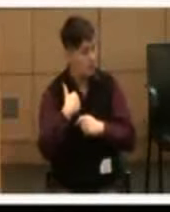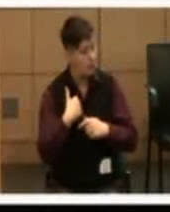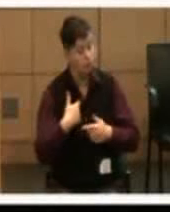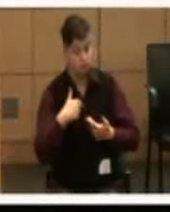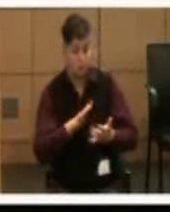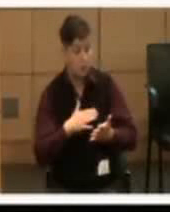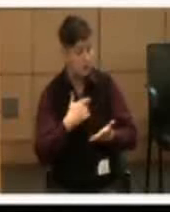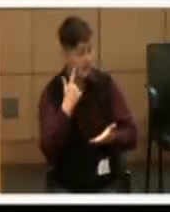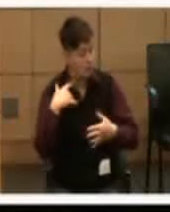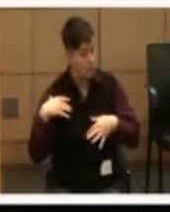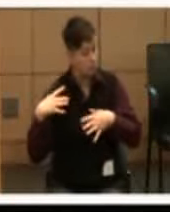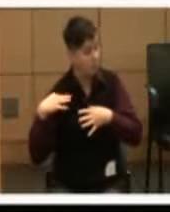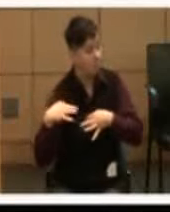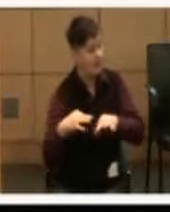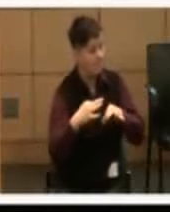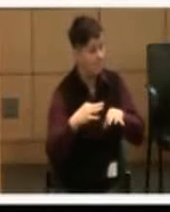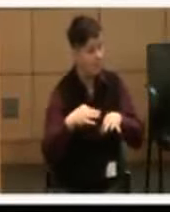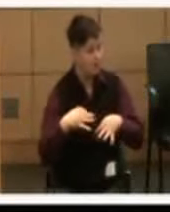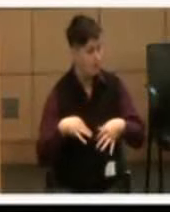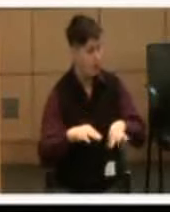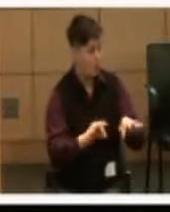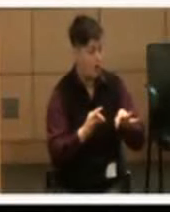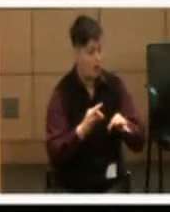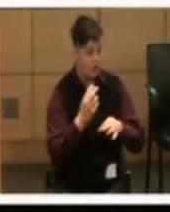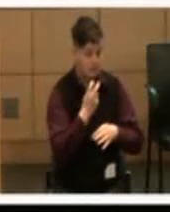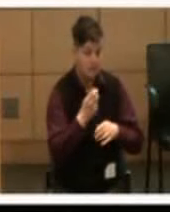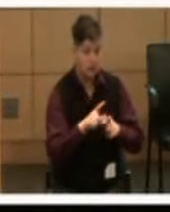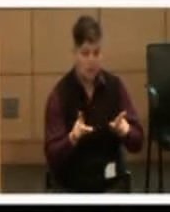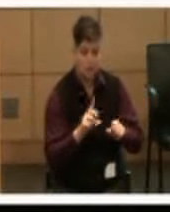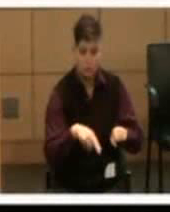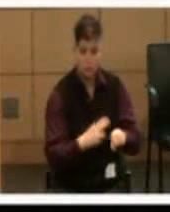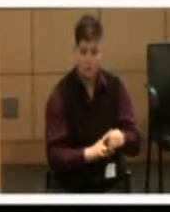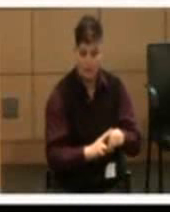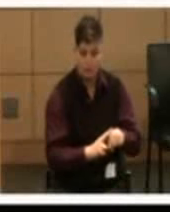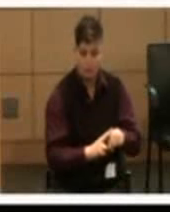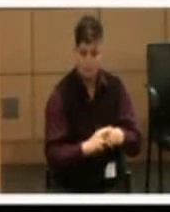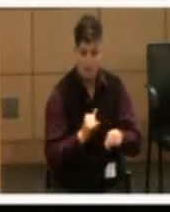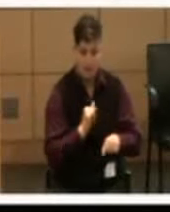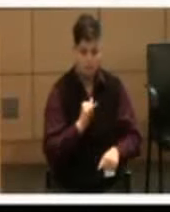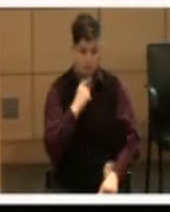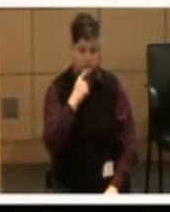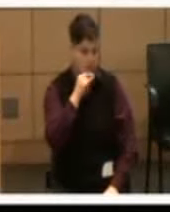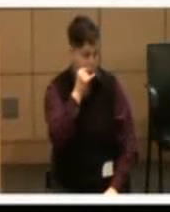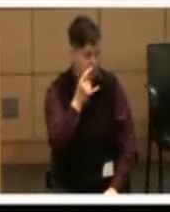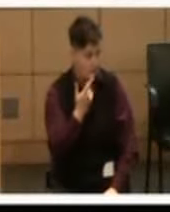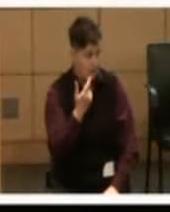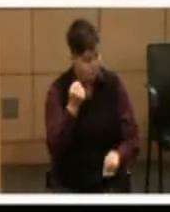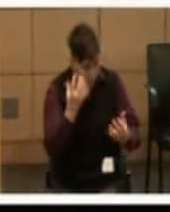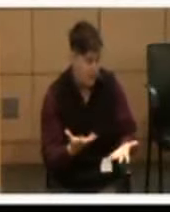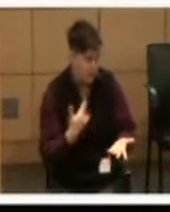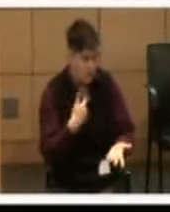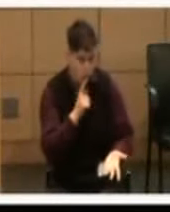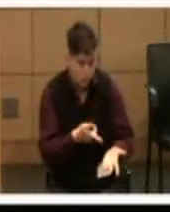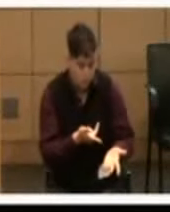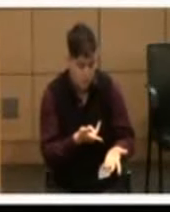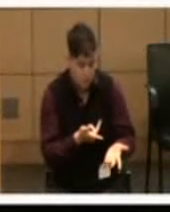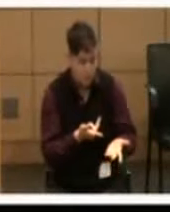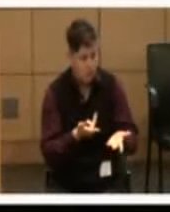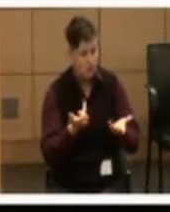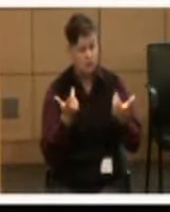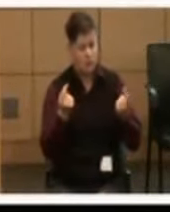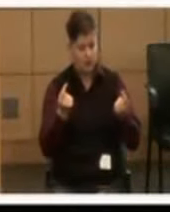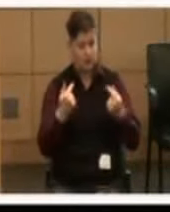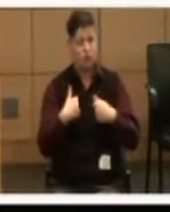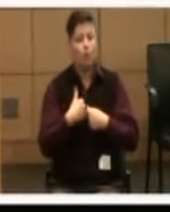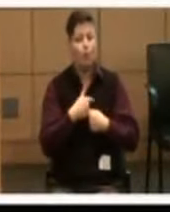normally. And for many children, that is the case. So What do we do? Well, we've taken a conservative